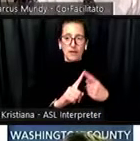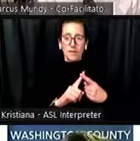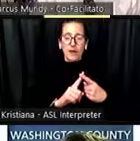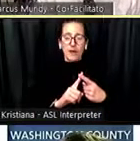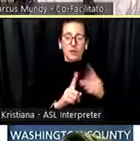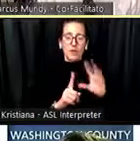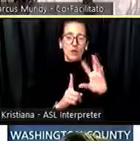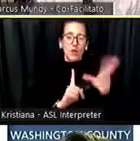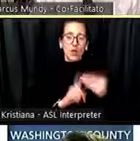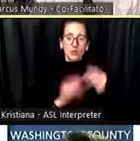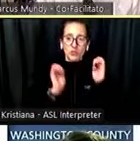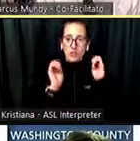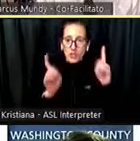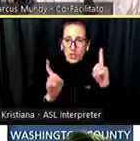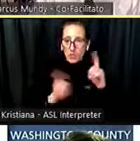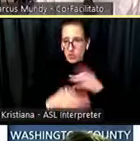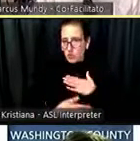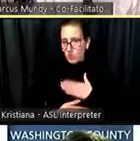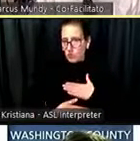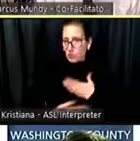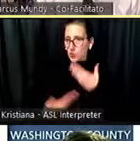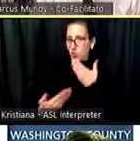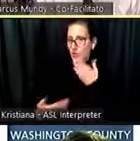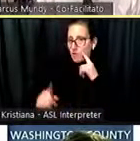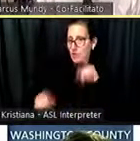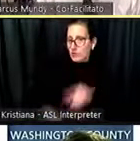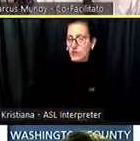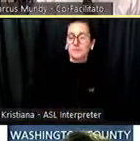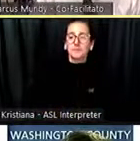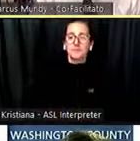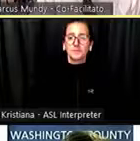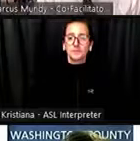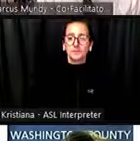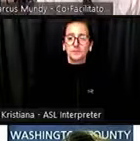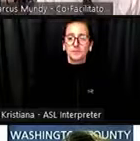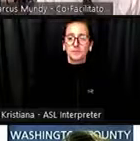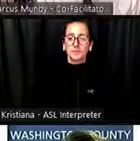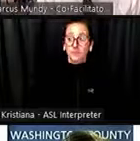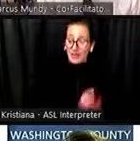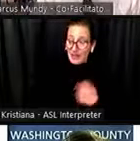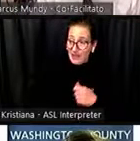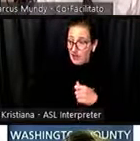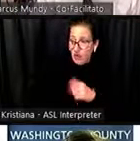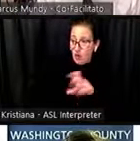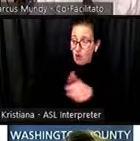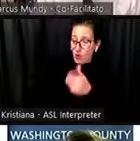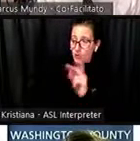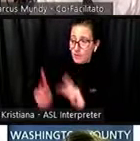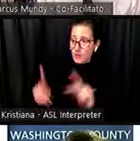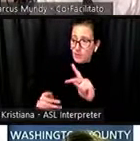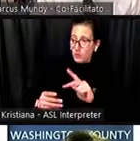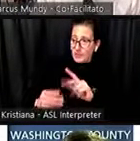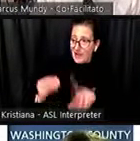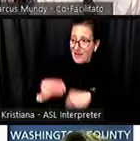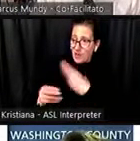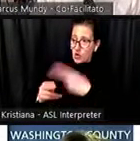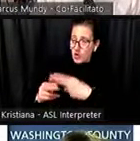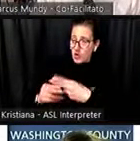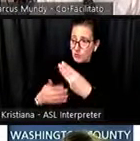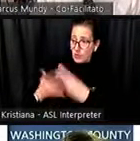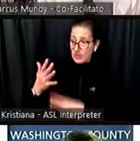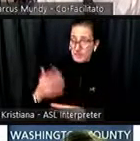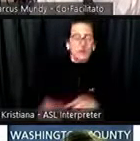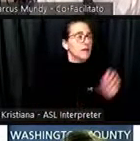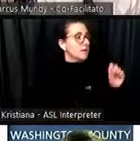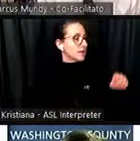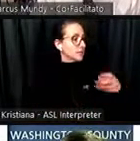you. Very good. Kevin, did we have anybody in the queue? Yes, we do. We have 4 people in the queue, and then following